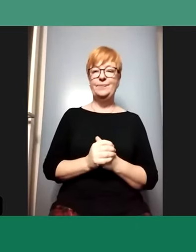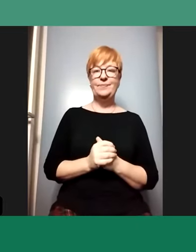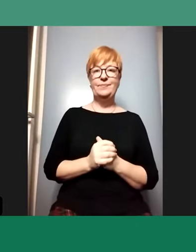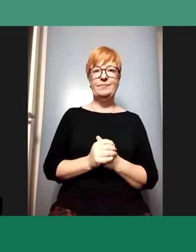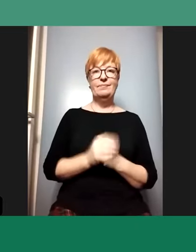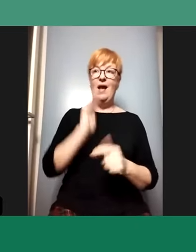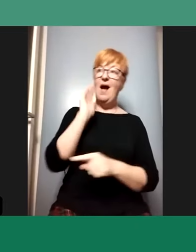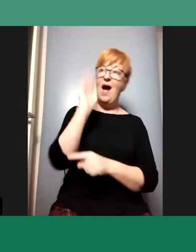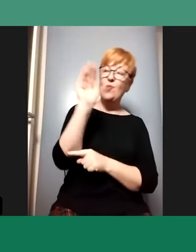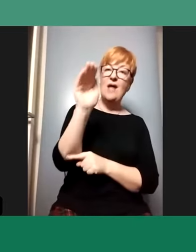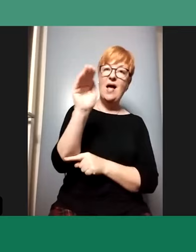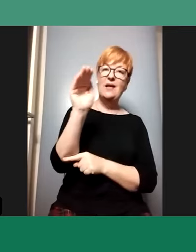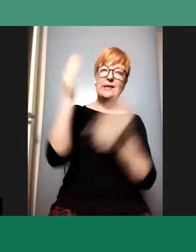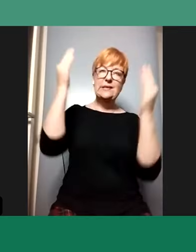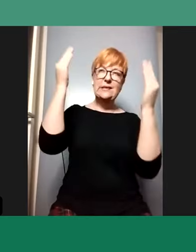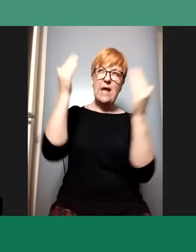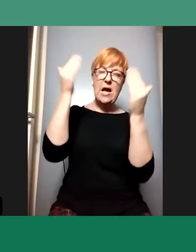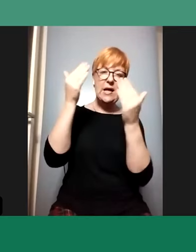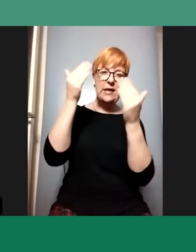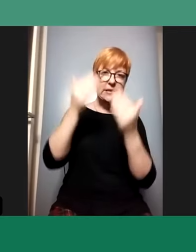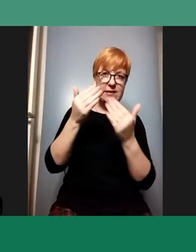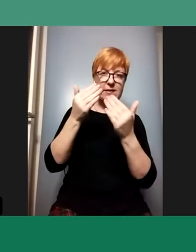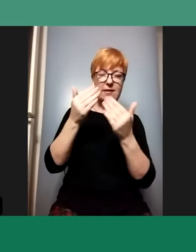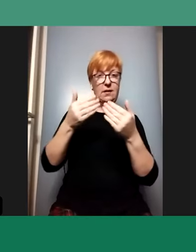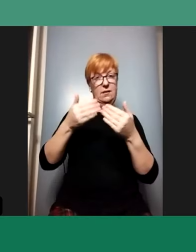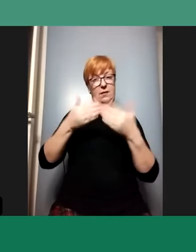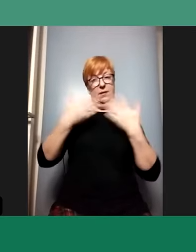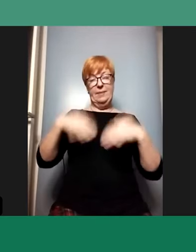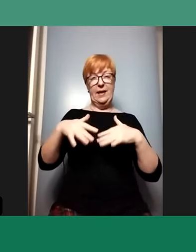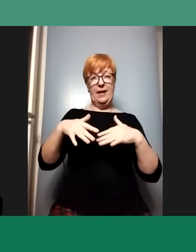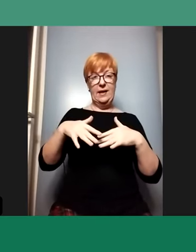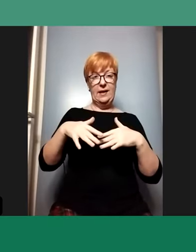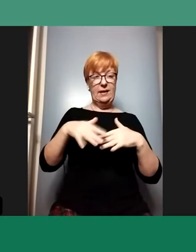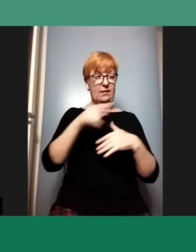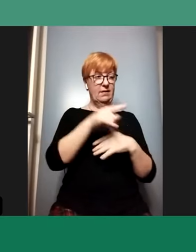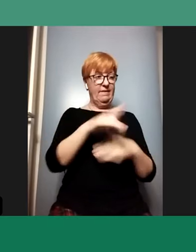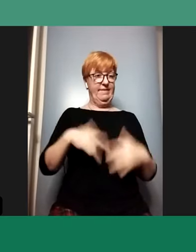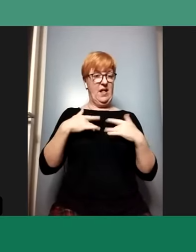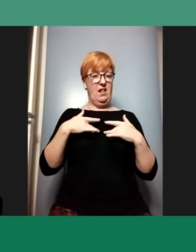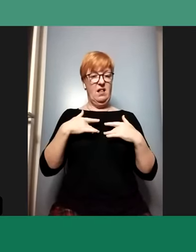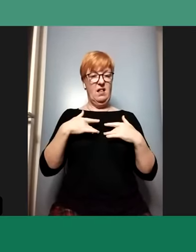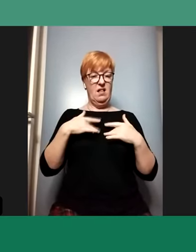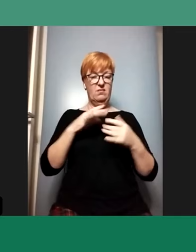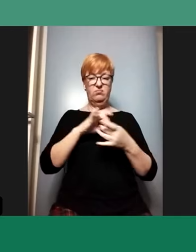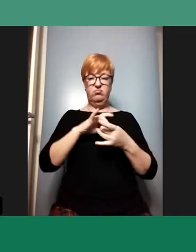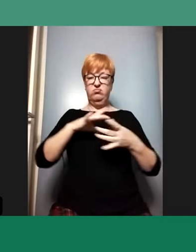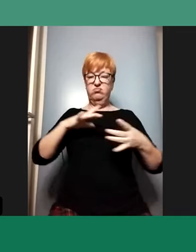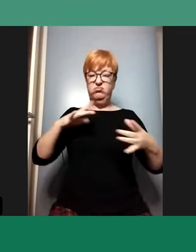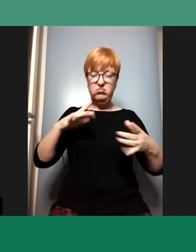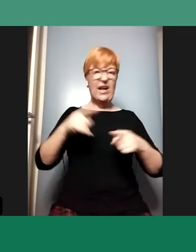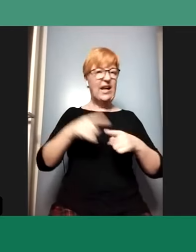came in, and he had moved so far away from calling England home.